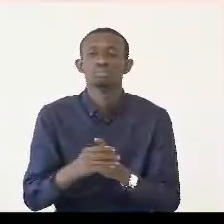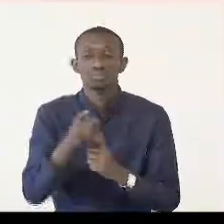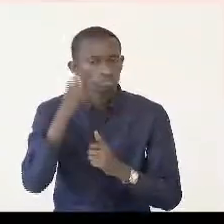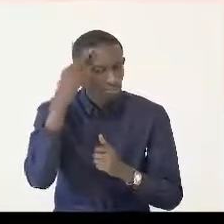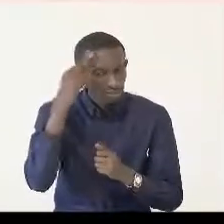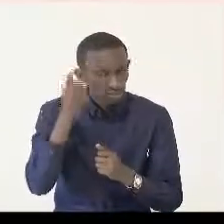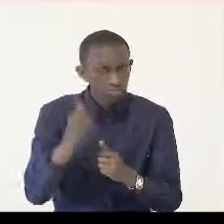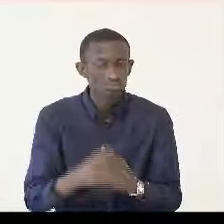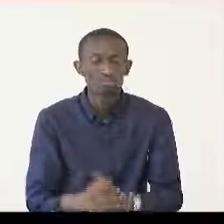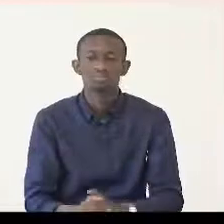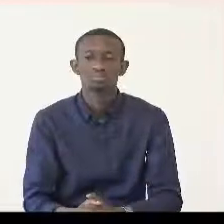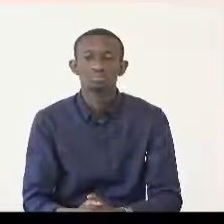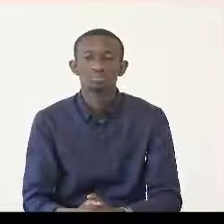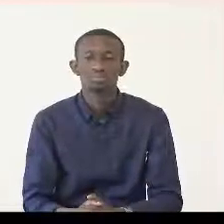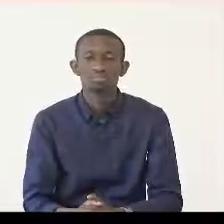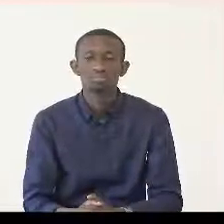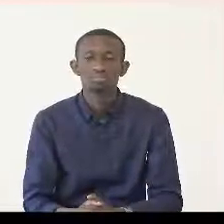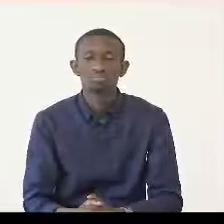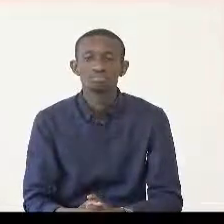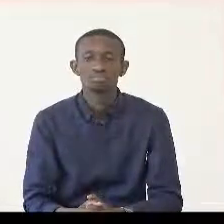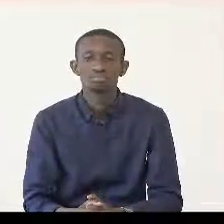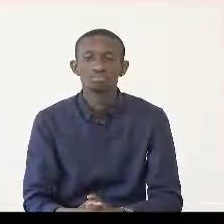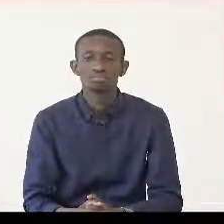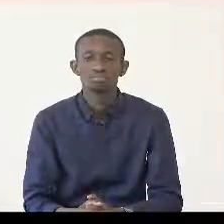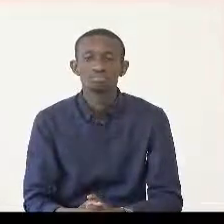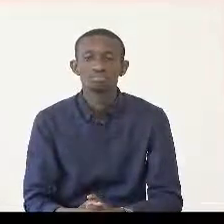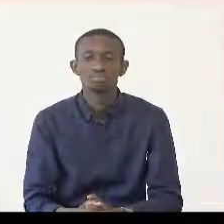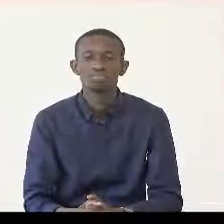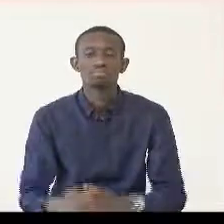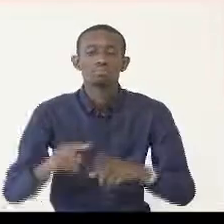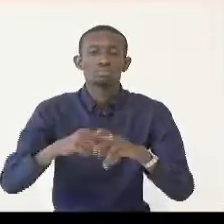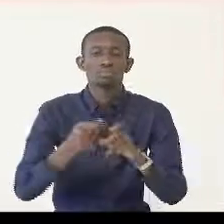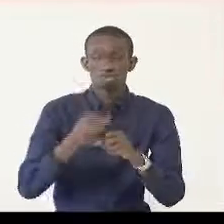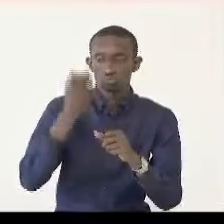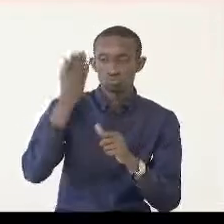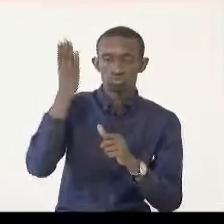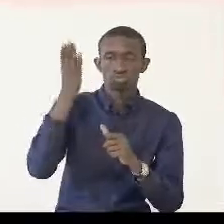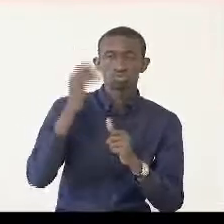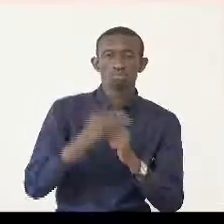remember, from this diagram, we can derive some